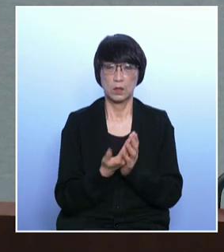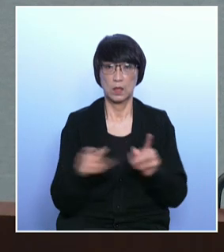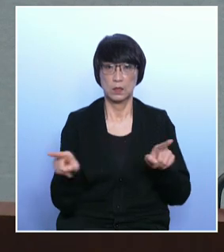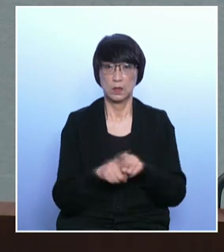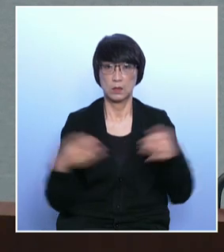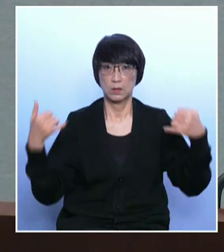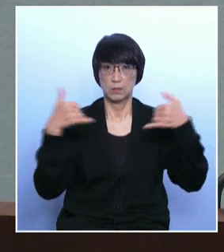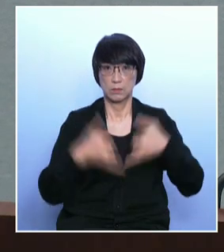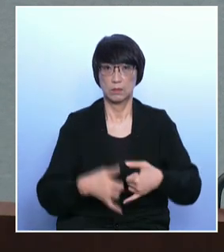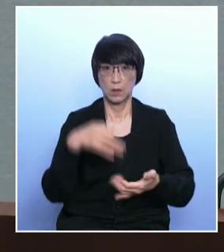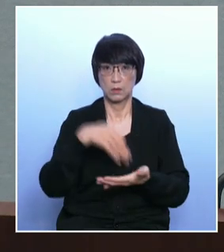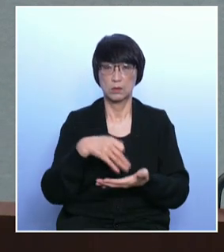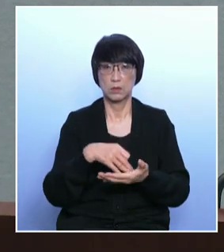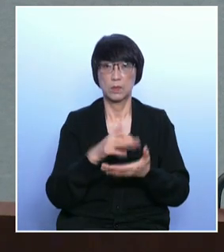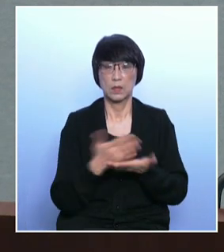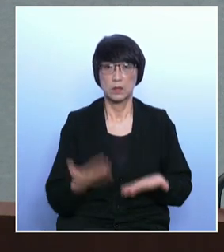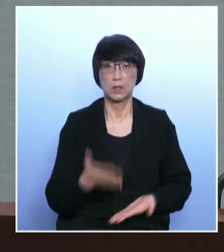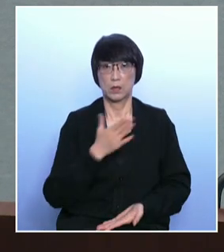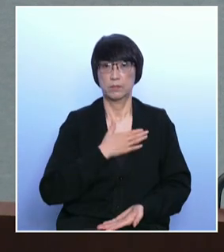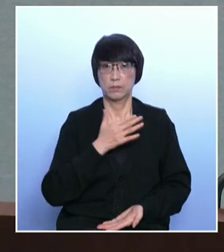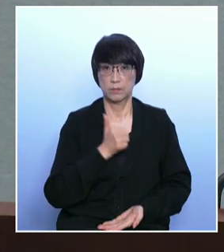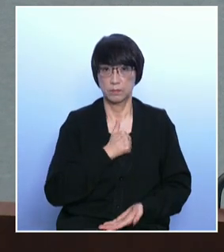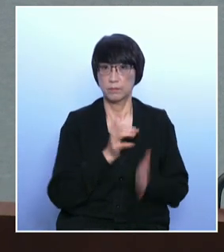They may not be full-time manpower.